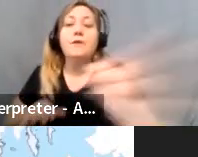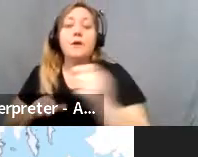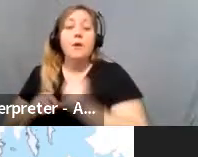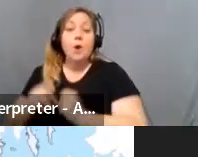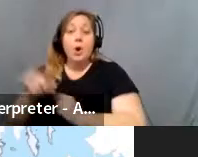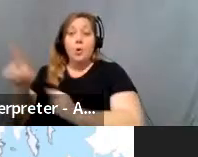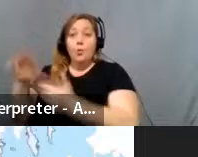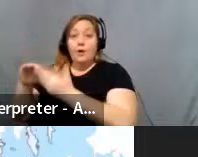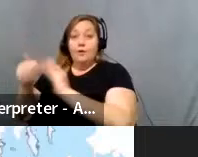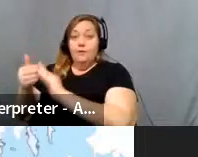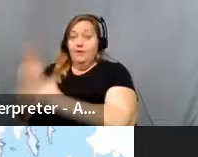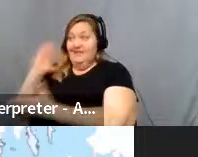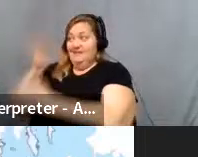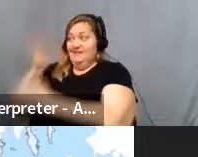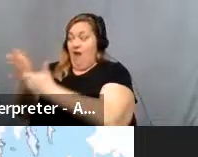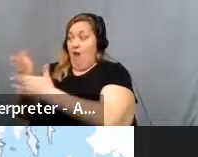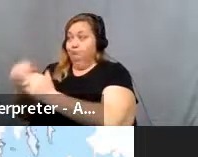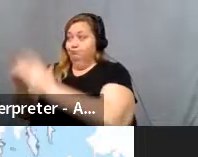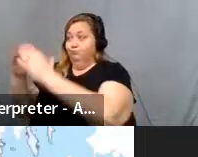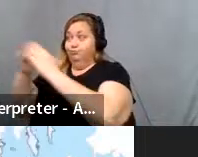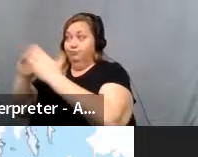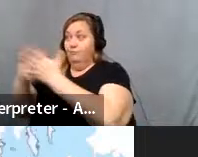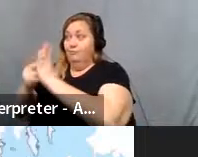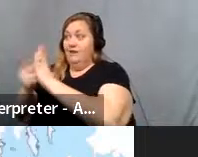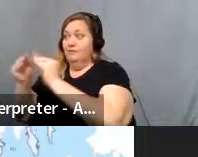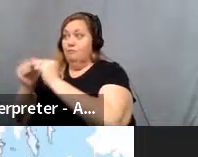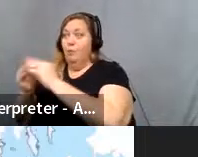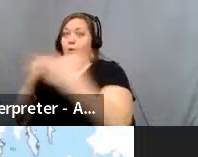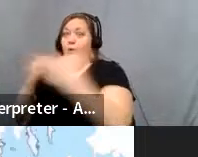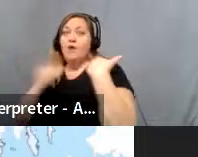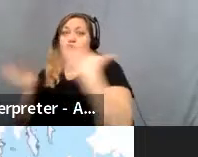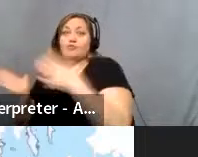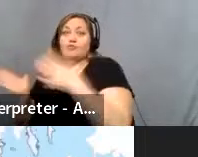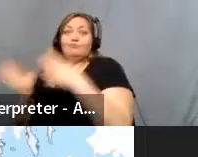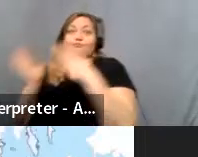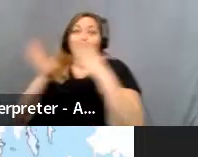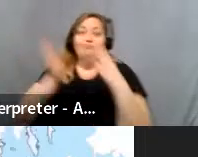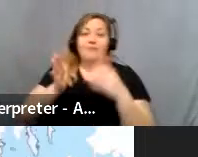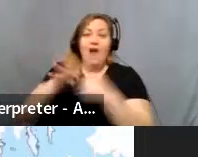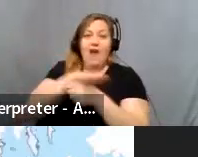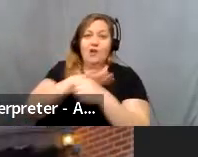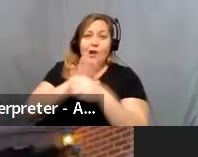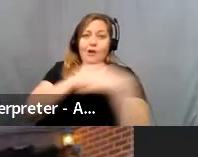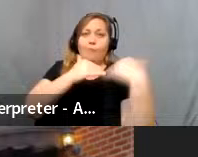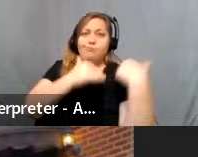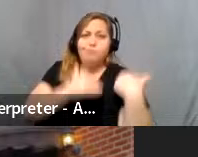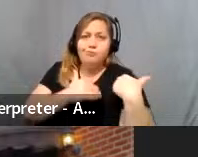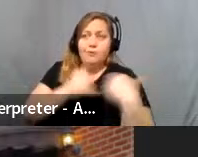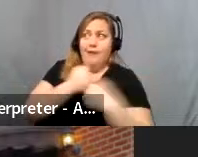on the other neighborhoods to produce more and more new housing. Next slide, please.